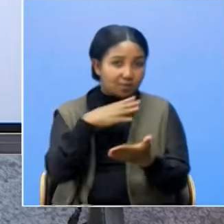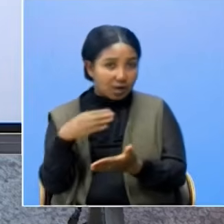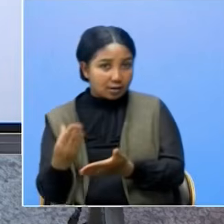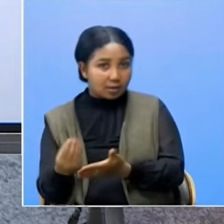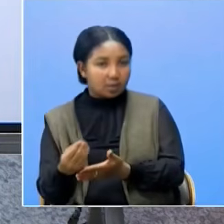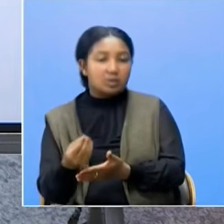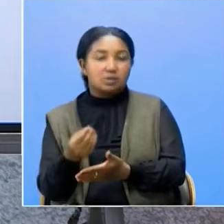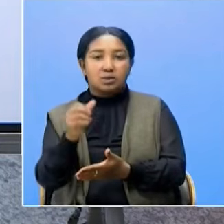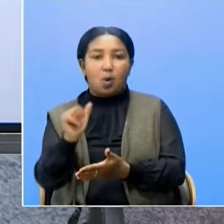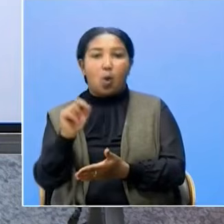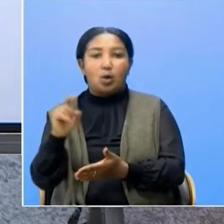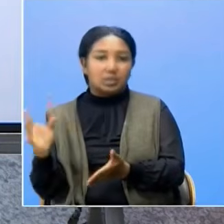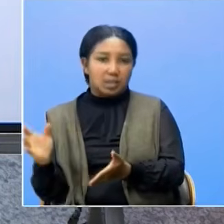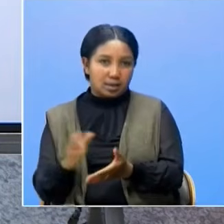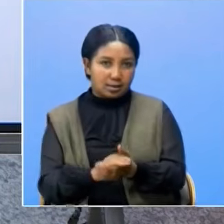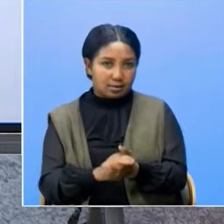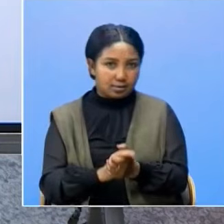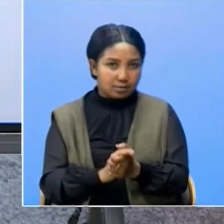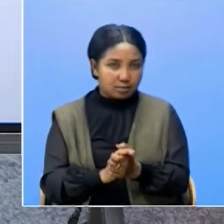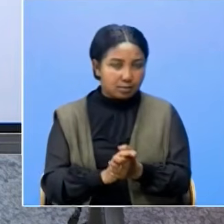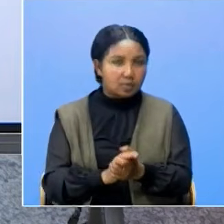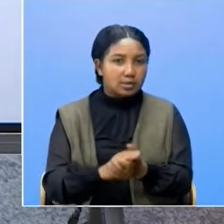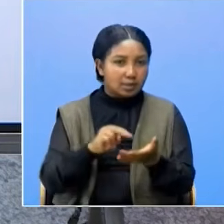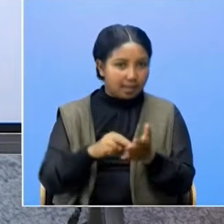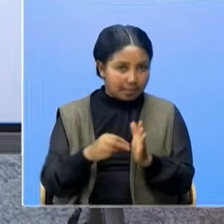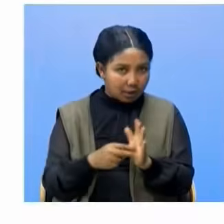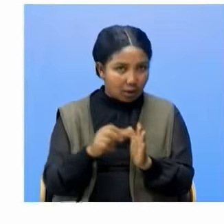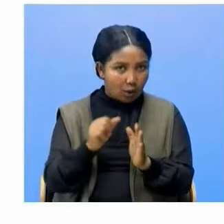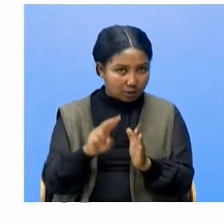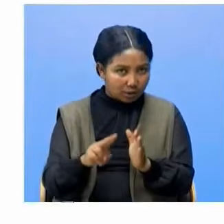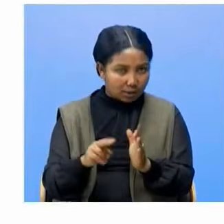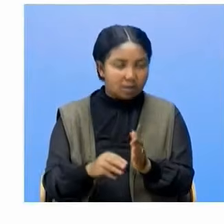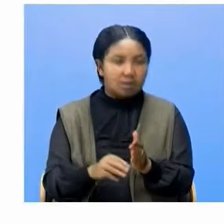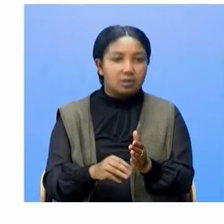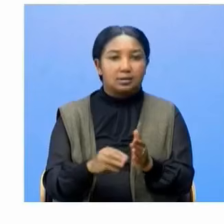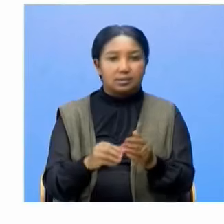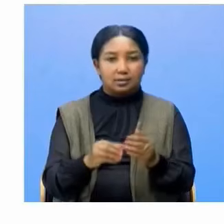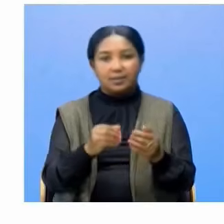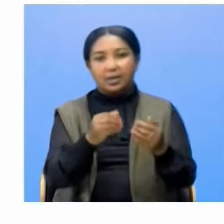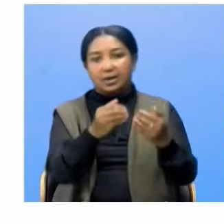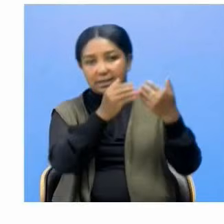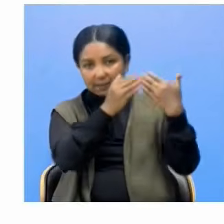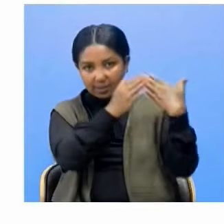the auxiliary. All right? That means, look, subject